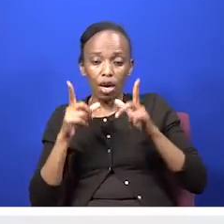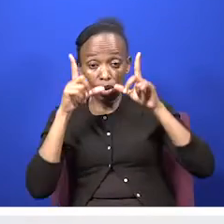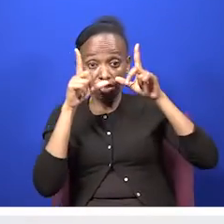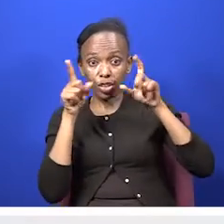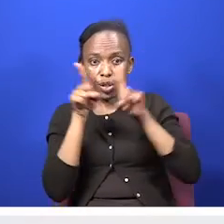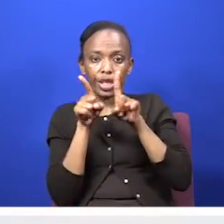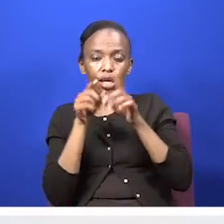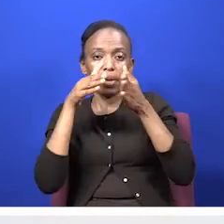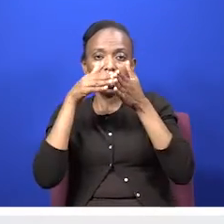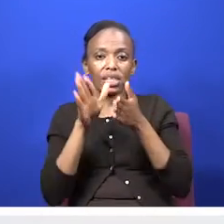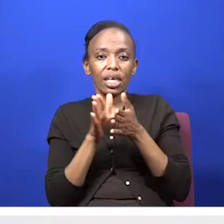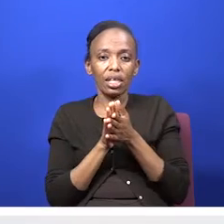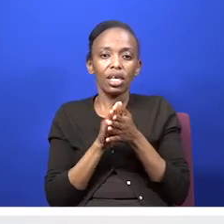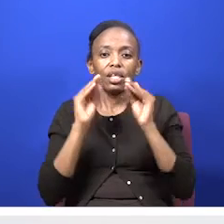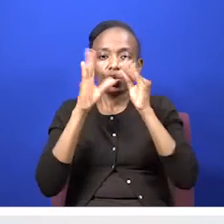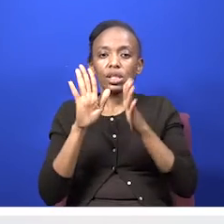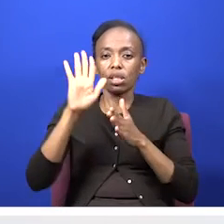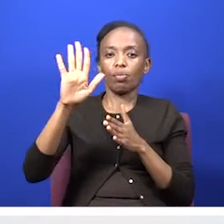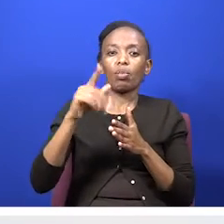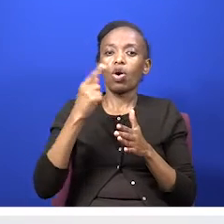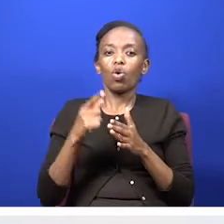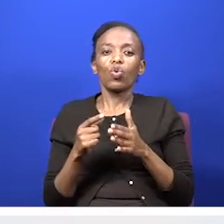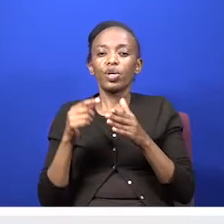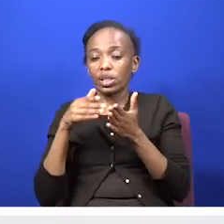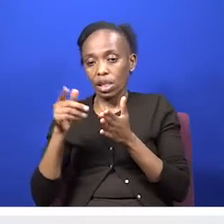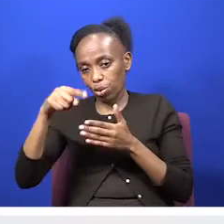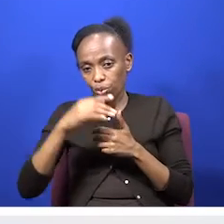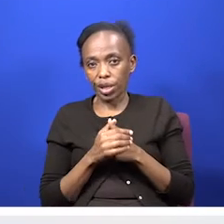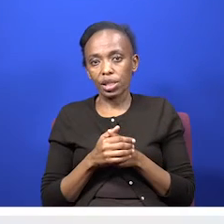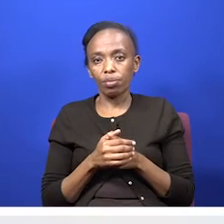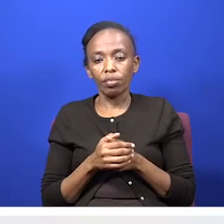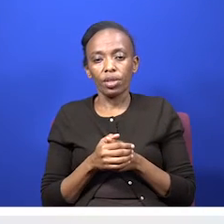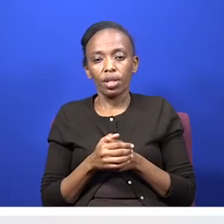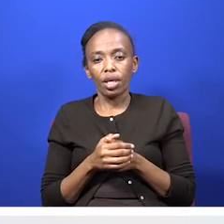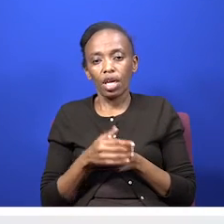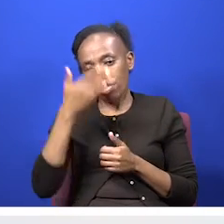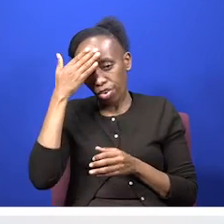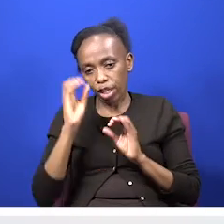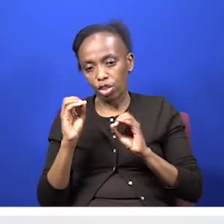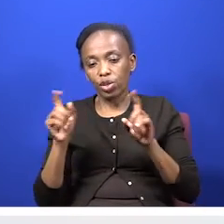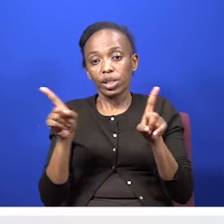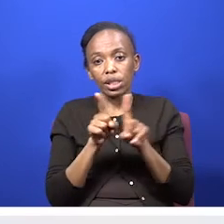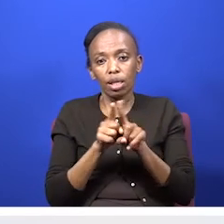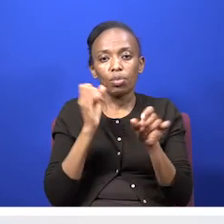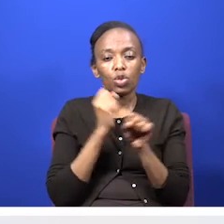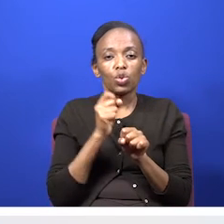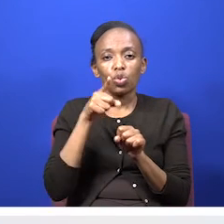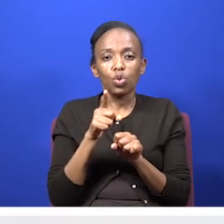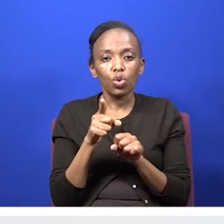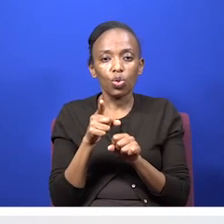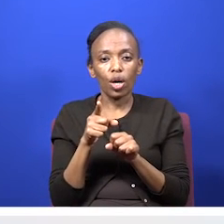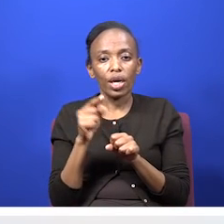a good photo of the same and send it to your teacher, who will in turn send it to us. And do not forget to also